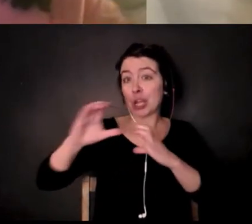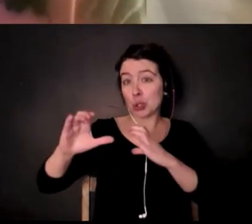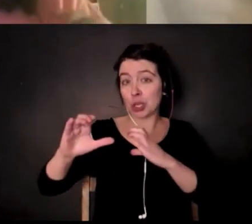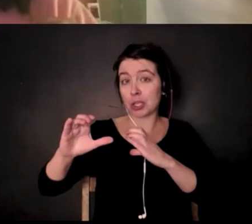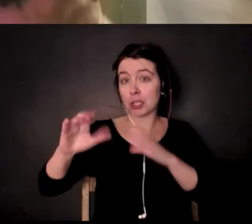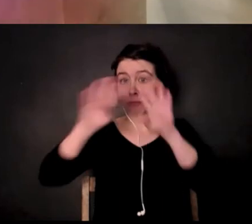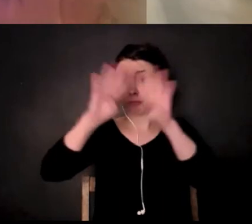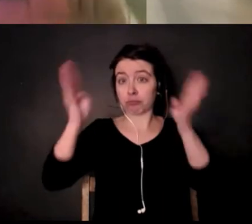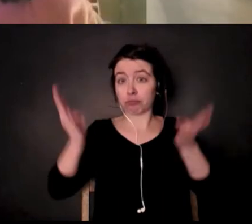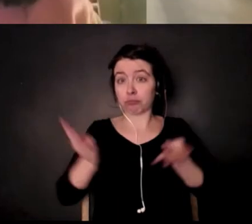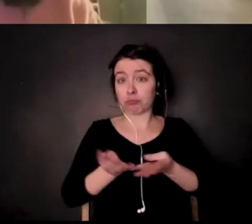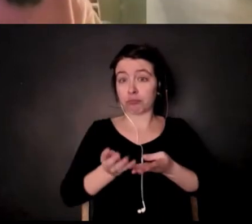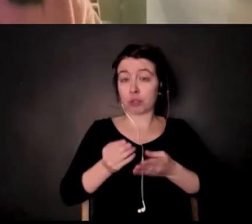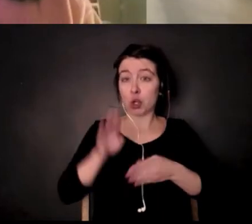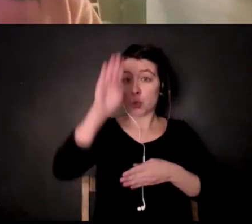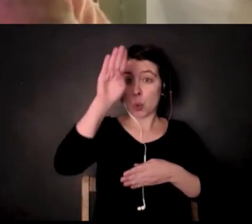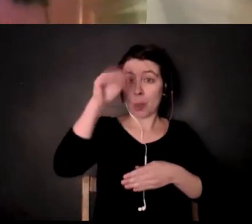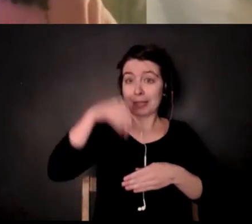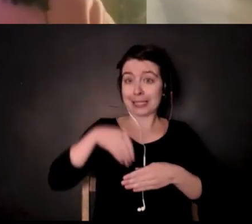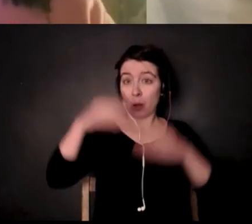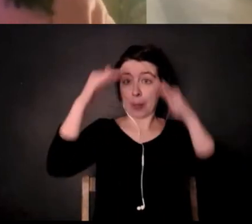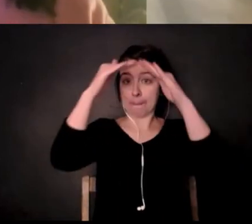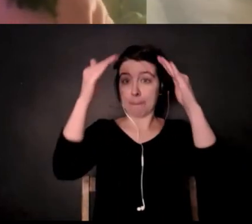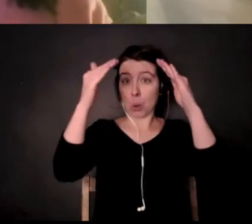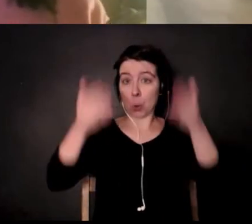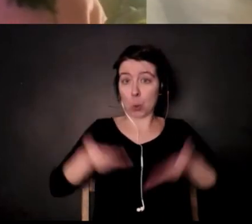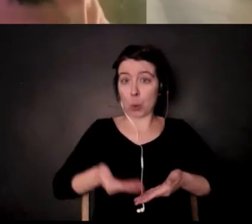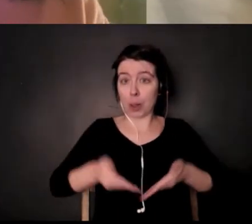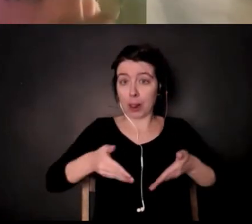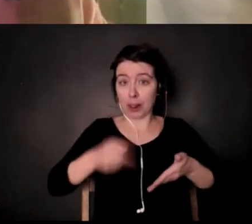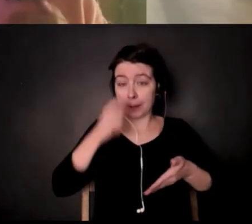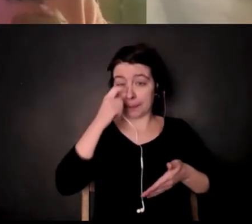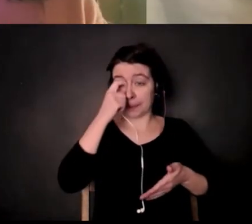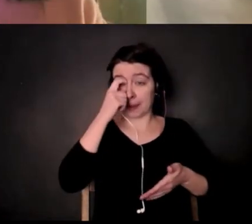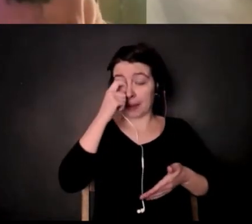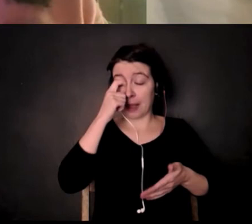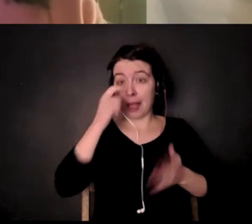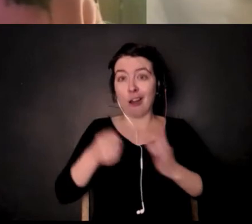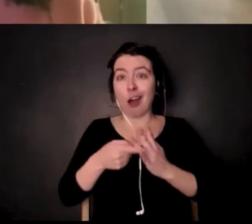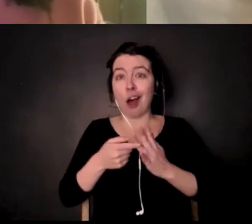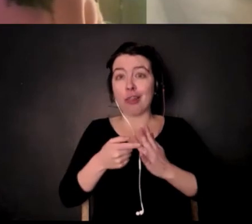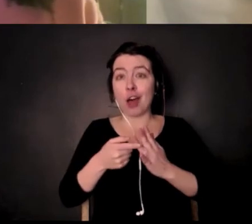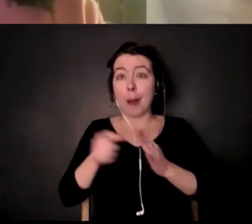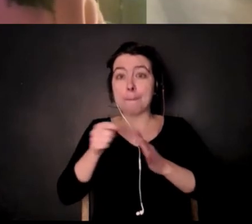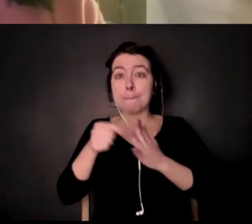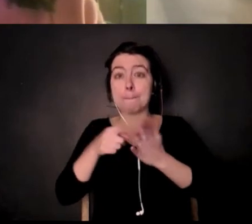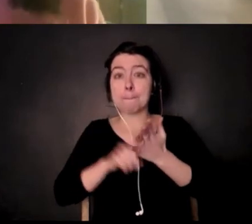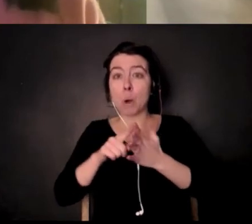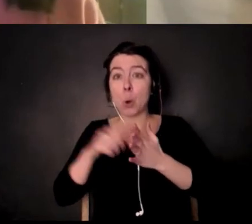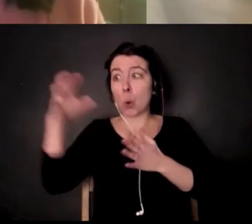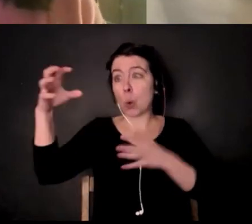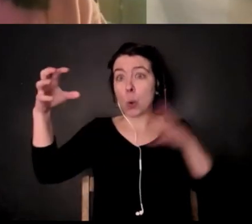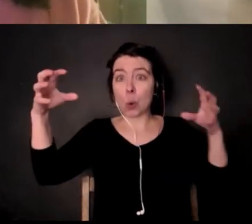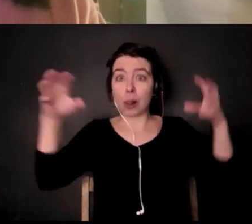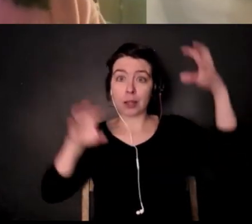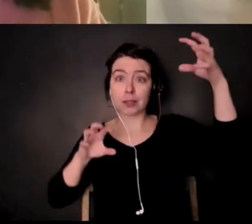pole, North and South Pole, and other poles in the world as well, and how they've affected her ancestral